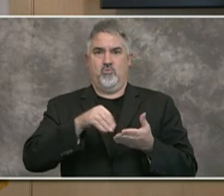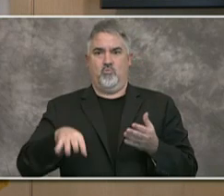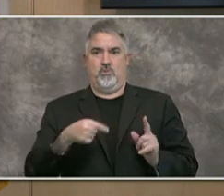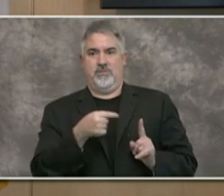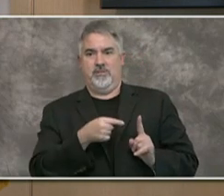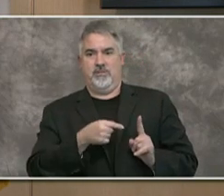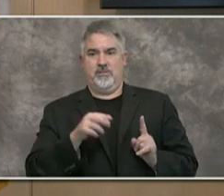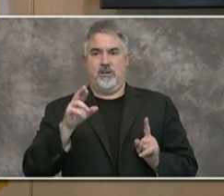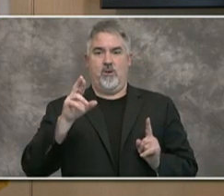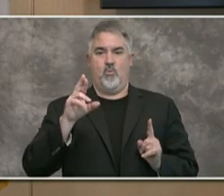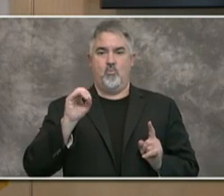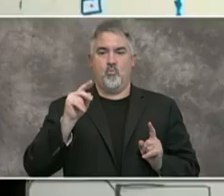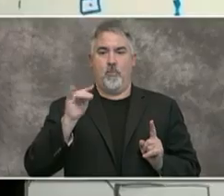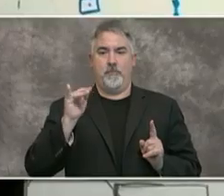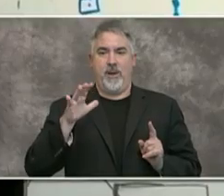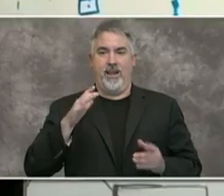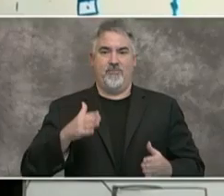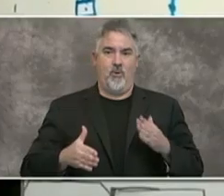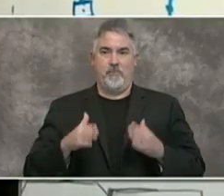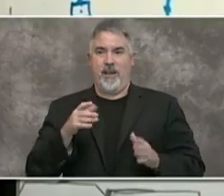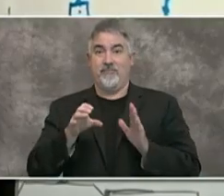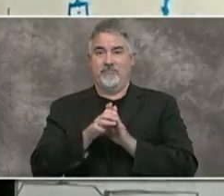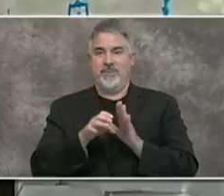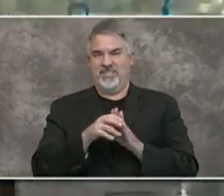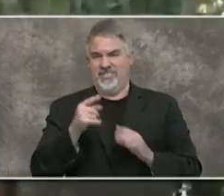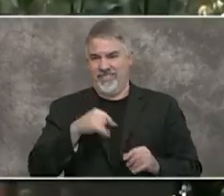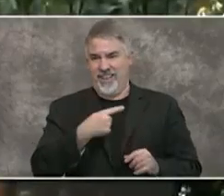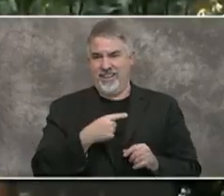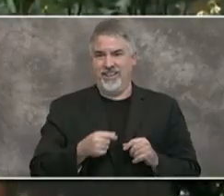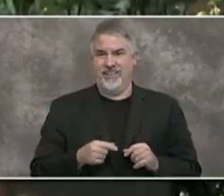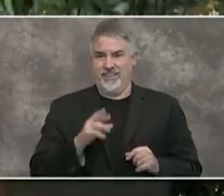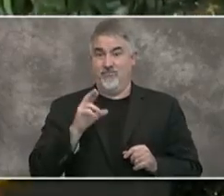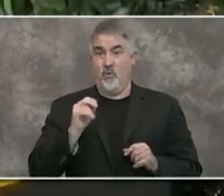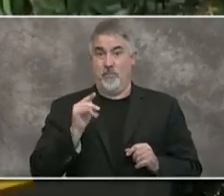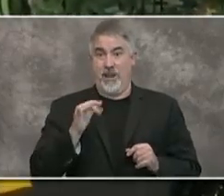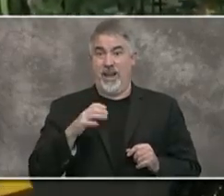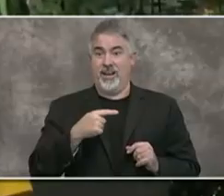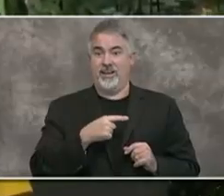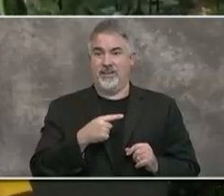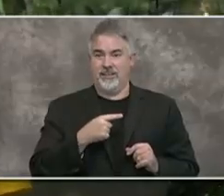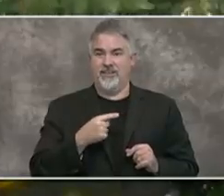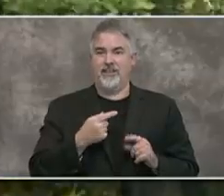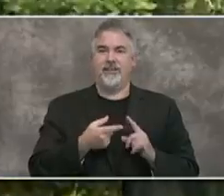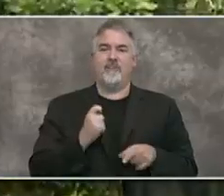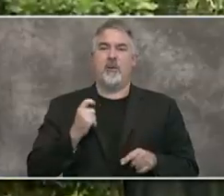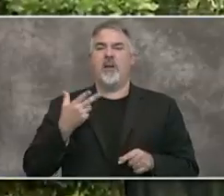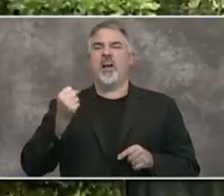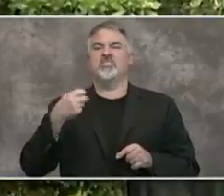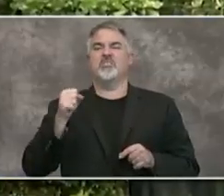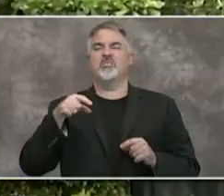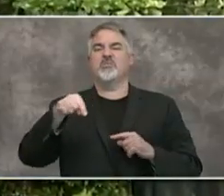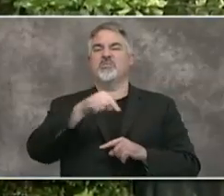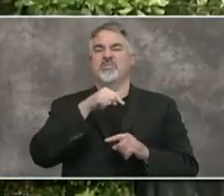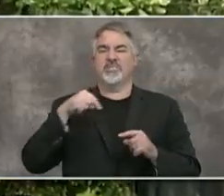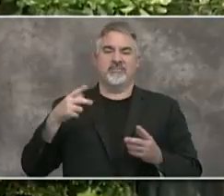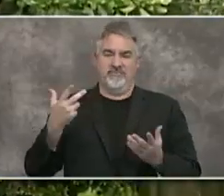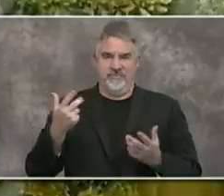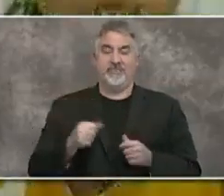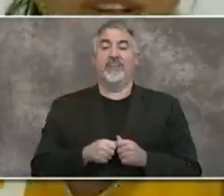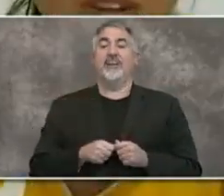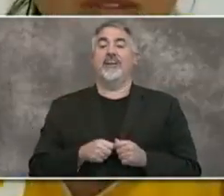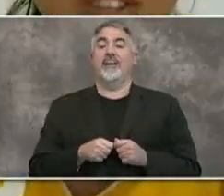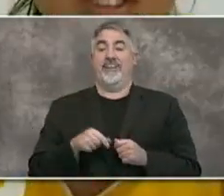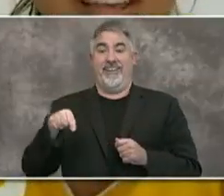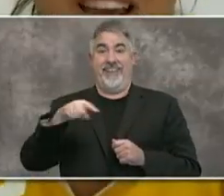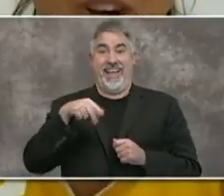team that includes students from the Cambridge School, the Bishop School, Westview High School, Valhalla High School, and Mesa Verde